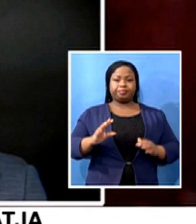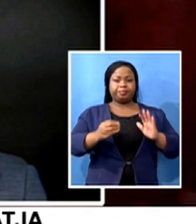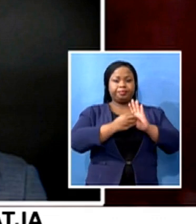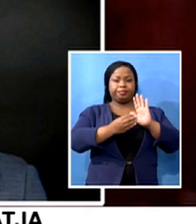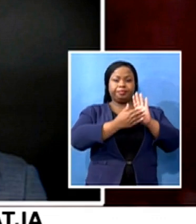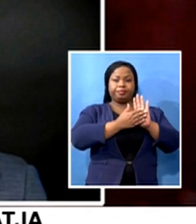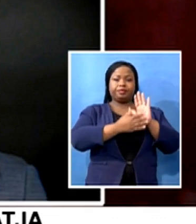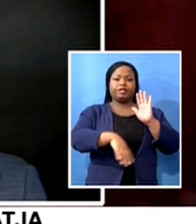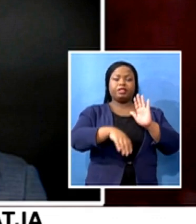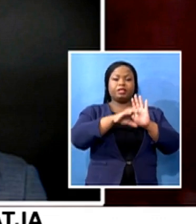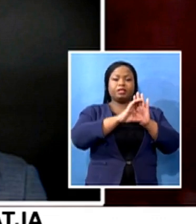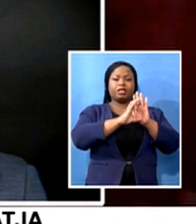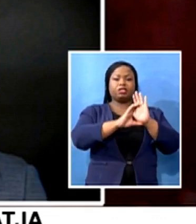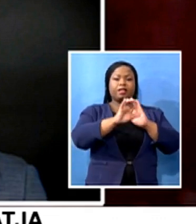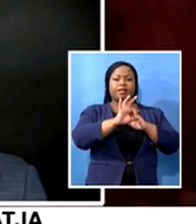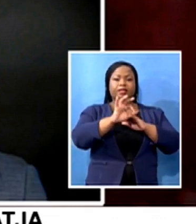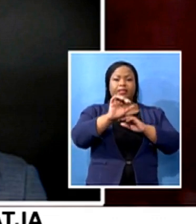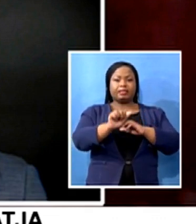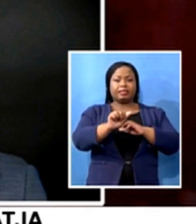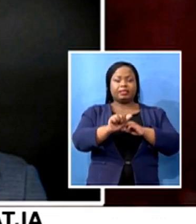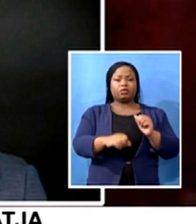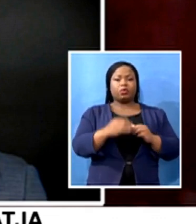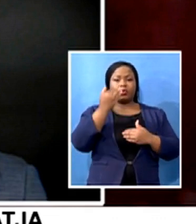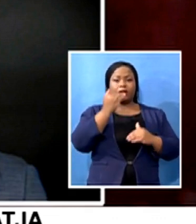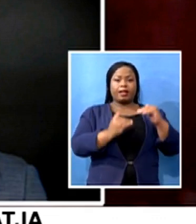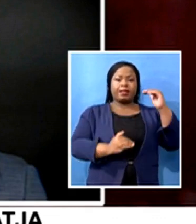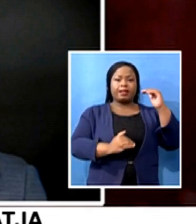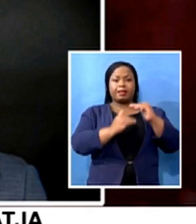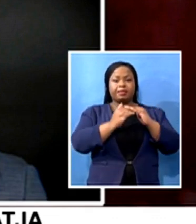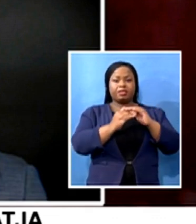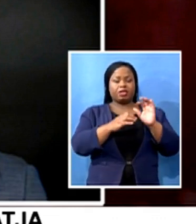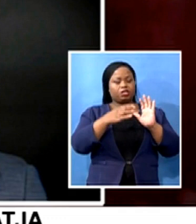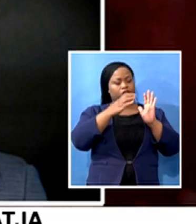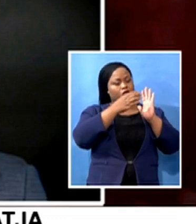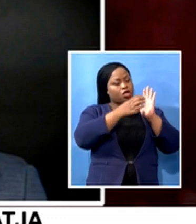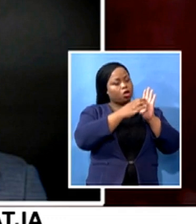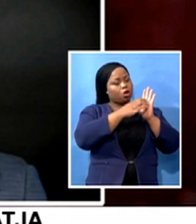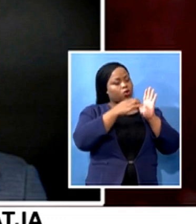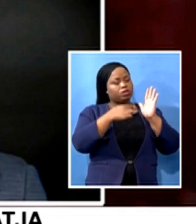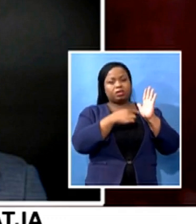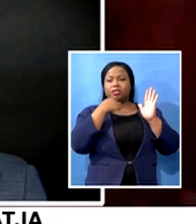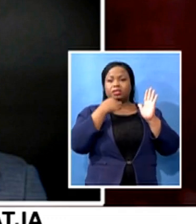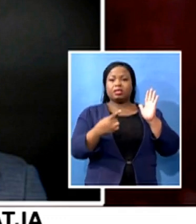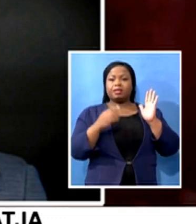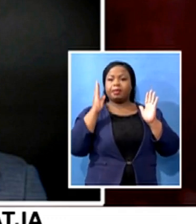clause, it could not find that those particular provisions to be